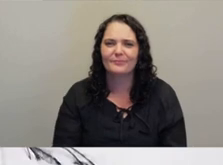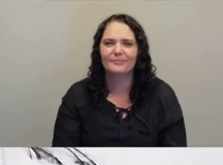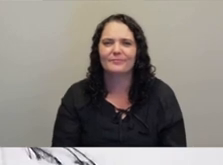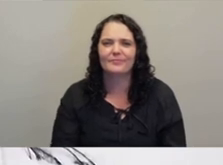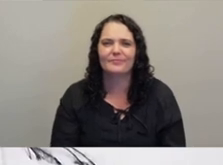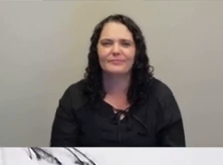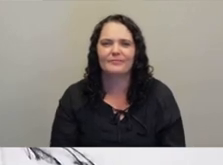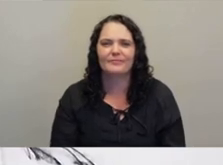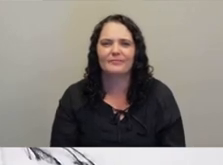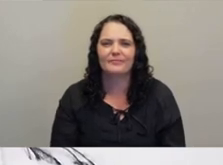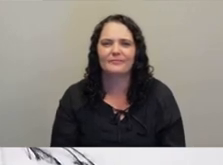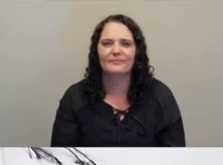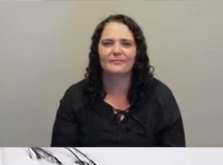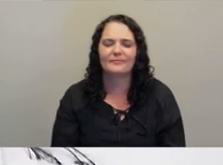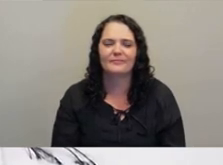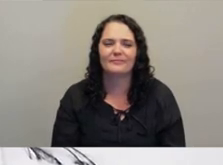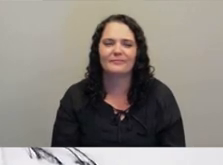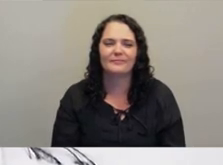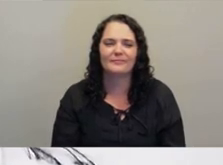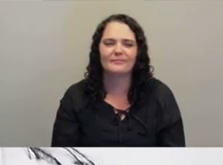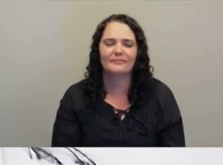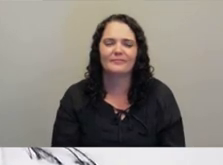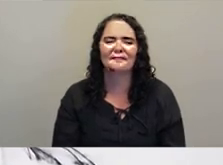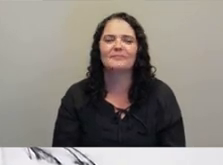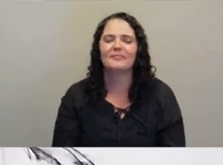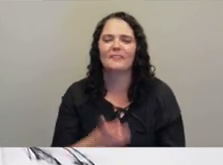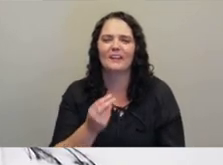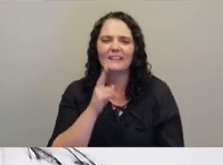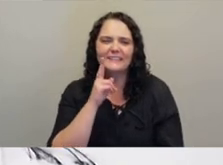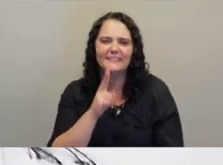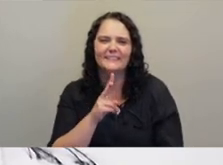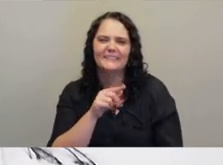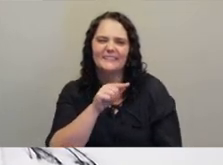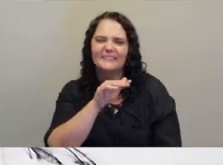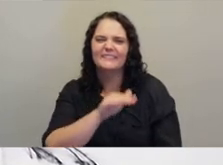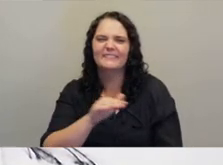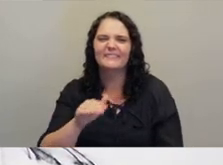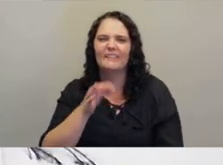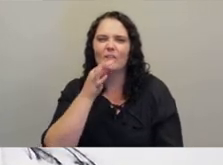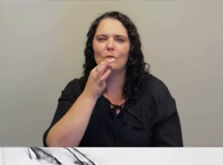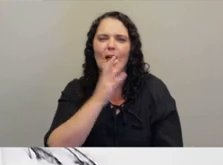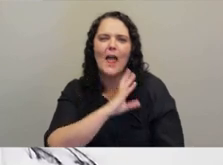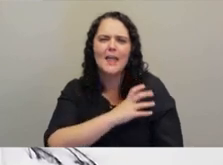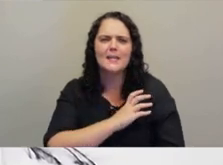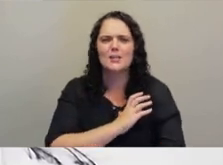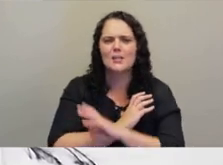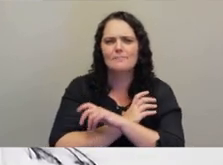All right, there we go. There's a little shoulder up. Little pudgy arm coming down.